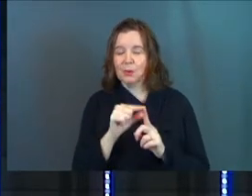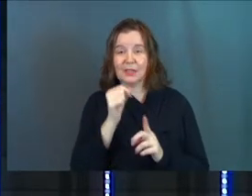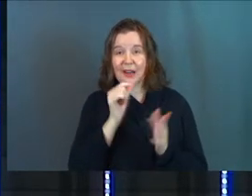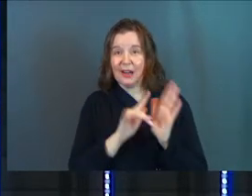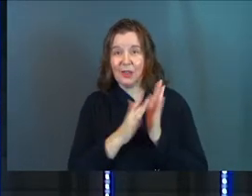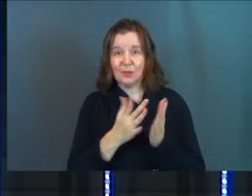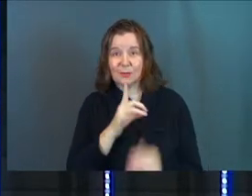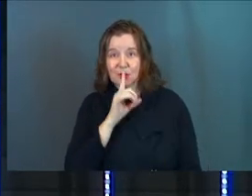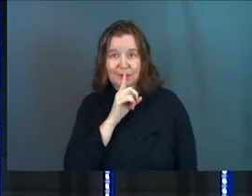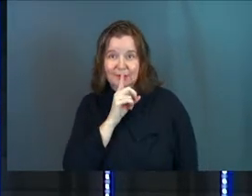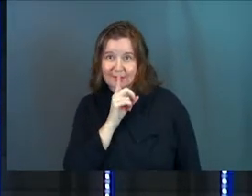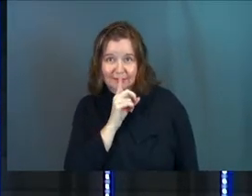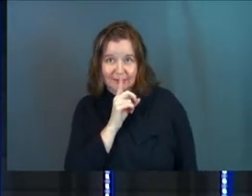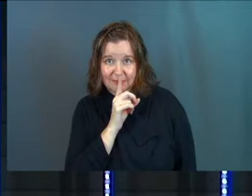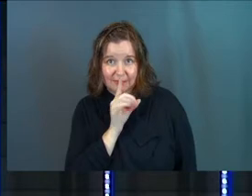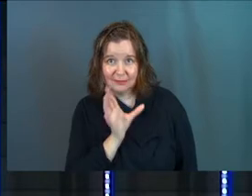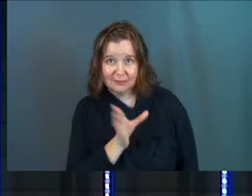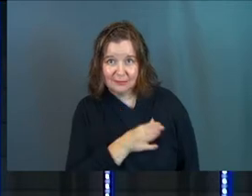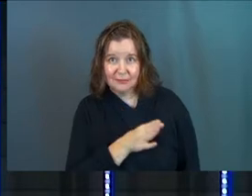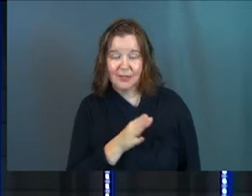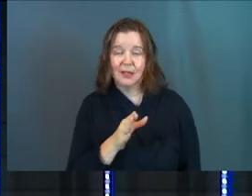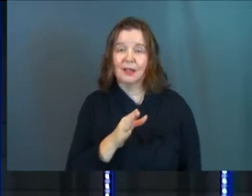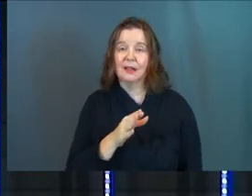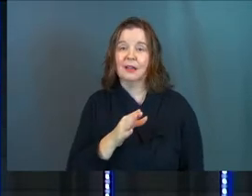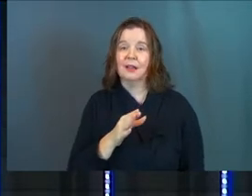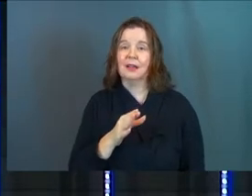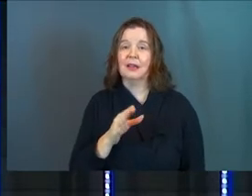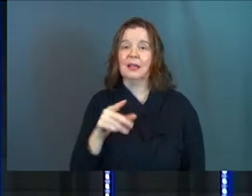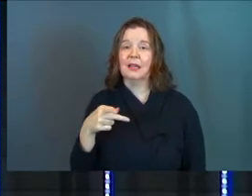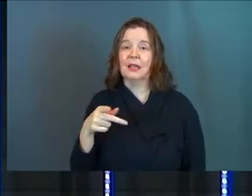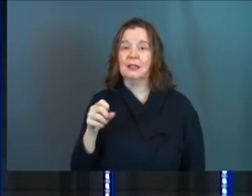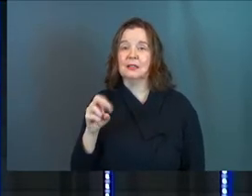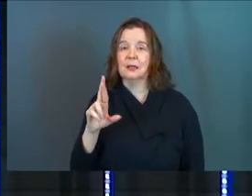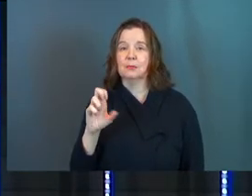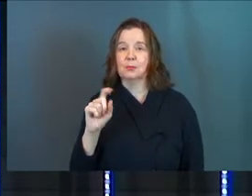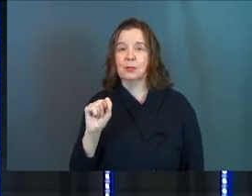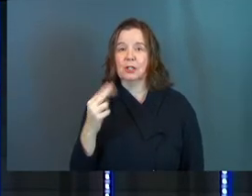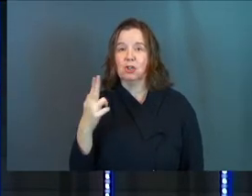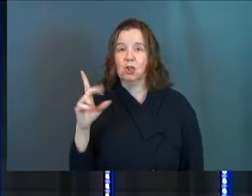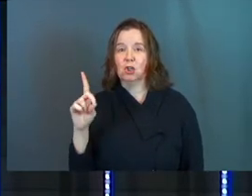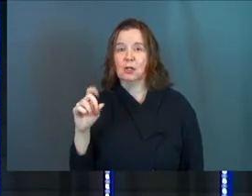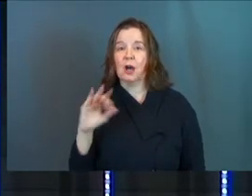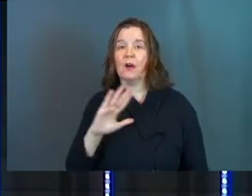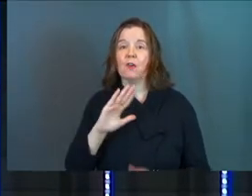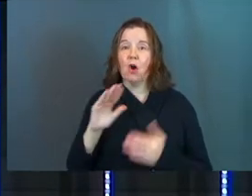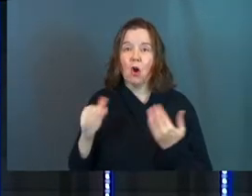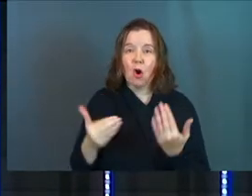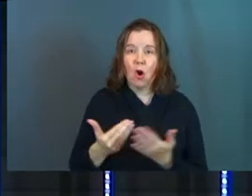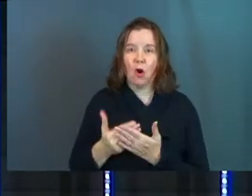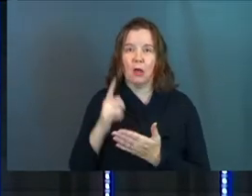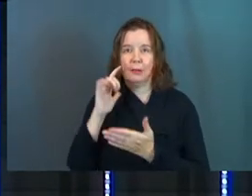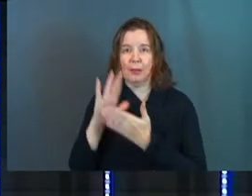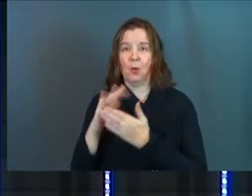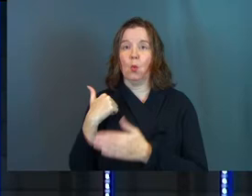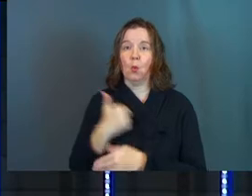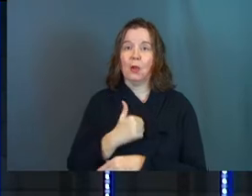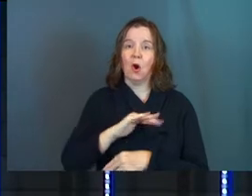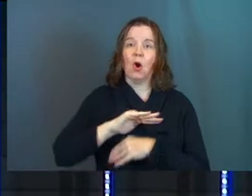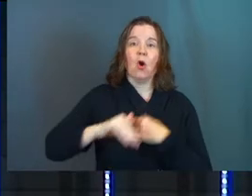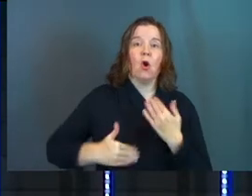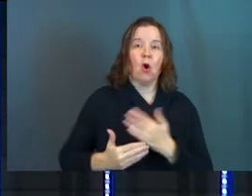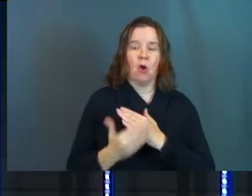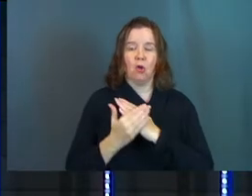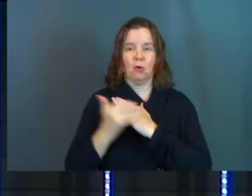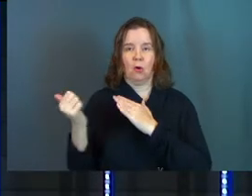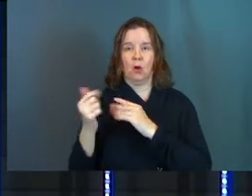those words are not in the scripture. It's the priesthood of all believers. We're all called. We've all been given a purpose.